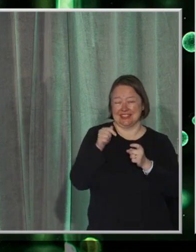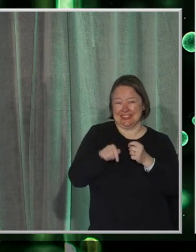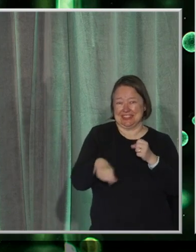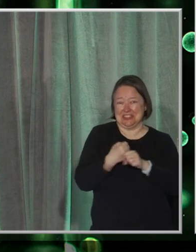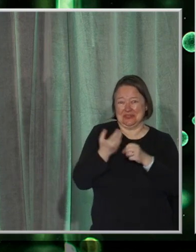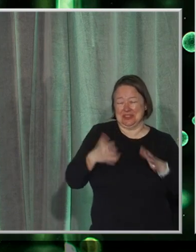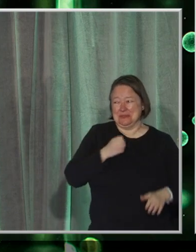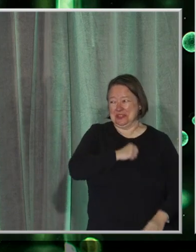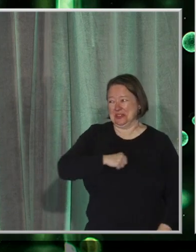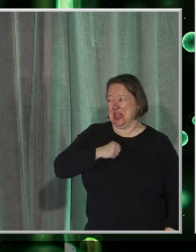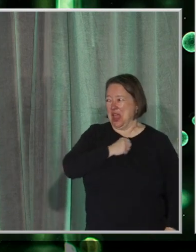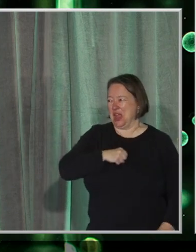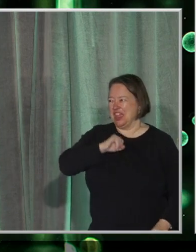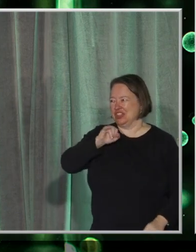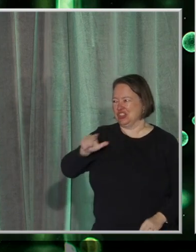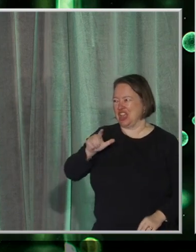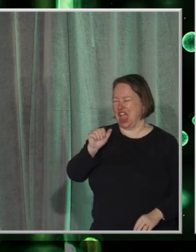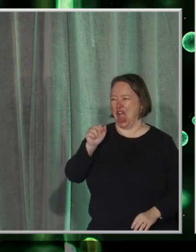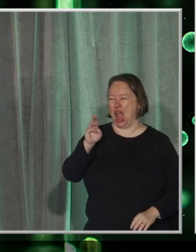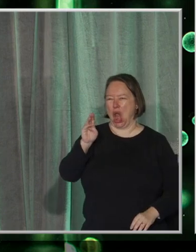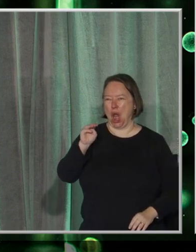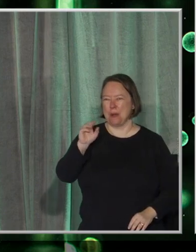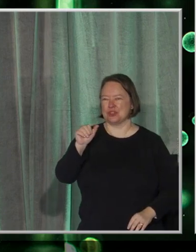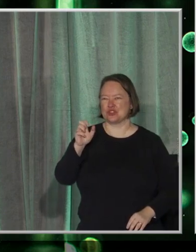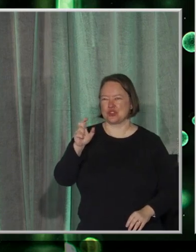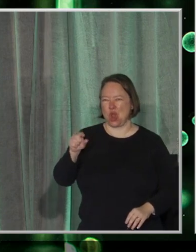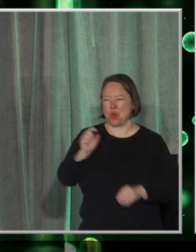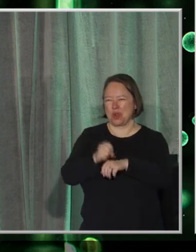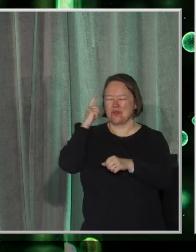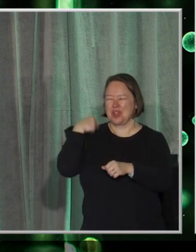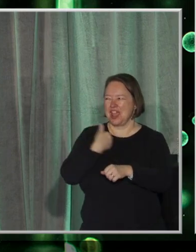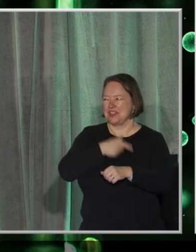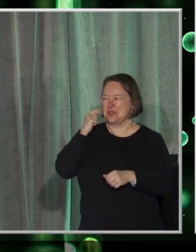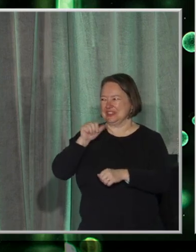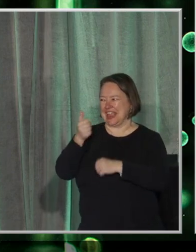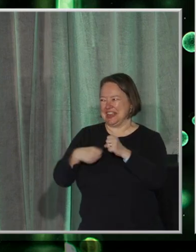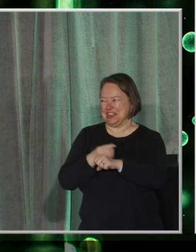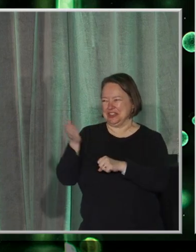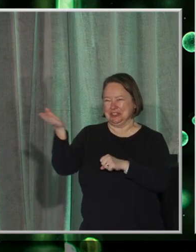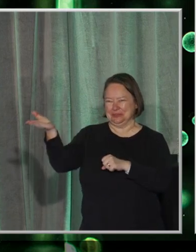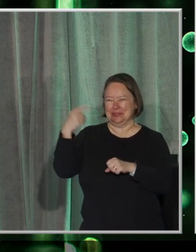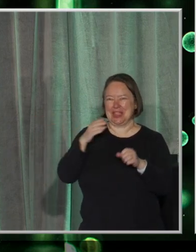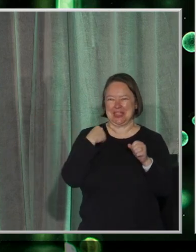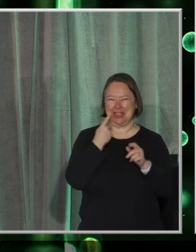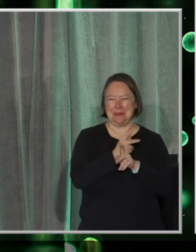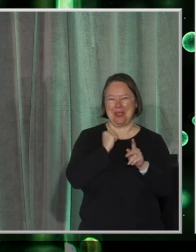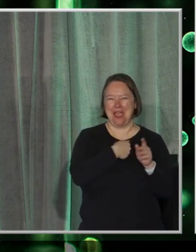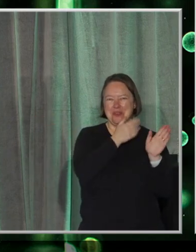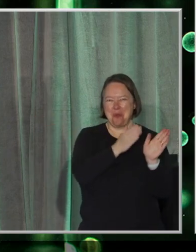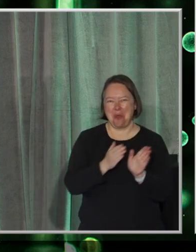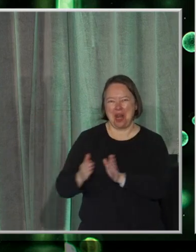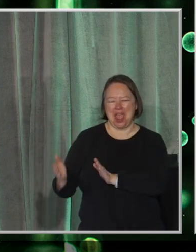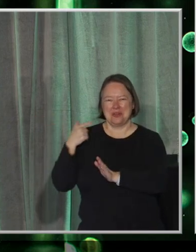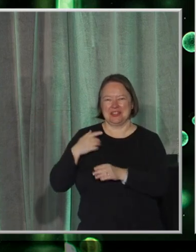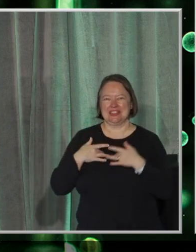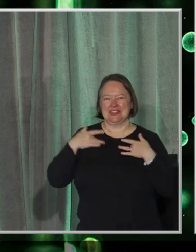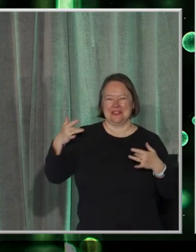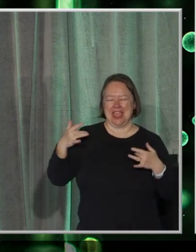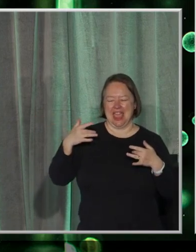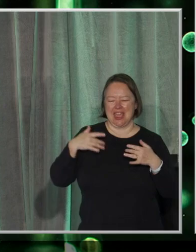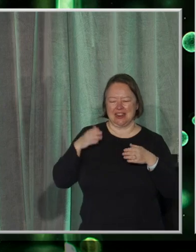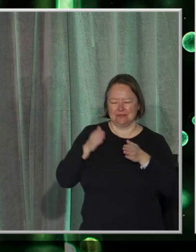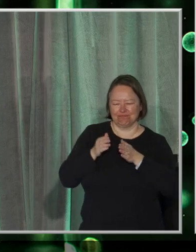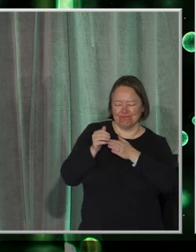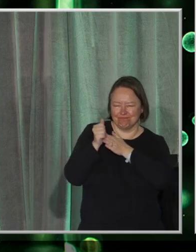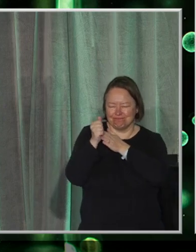year, Jill Armstrong has been working with us for 10 years, keeping us organized and this event on track.